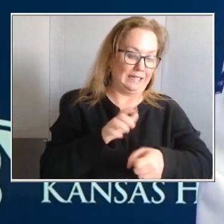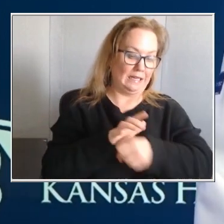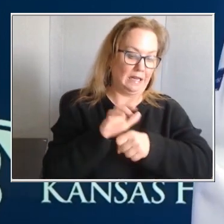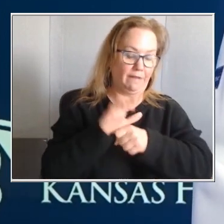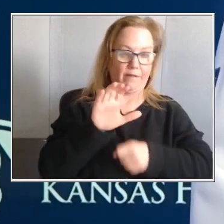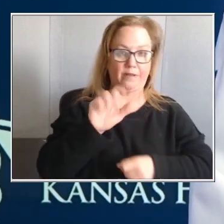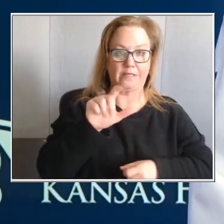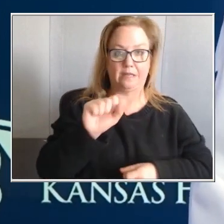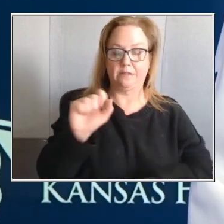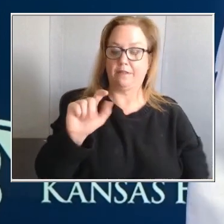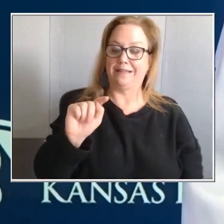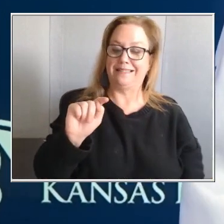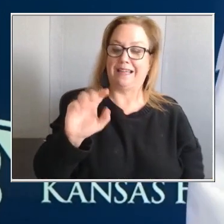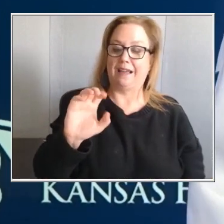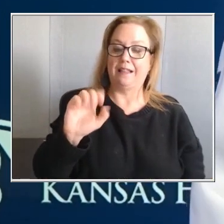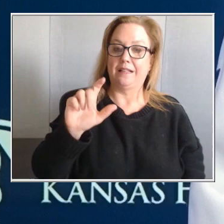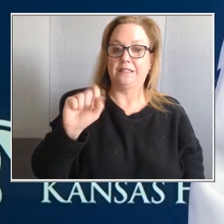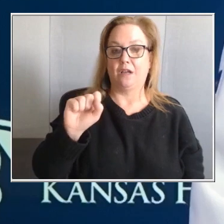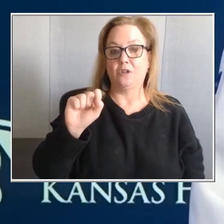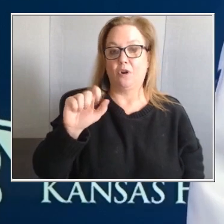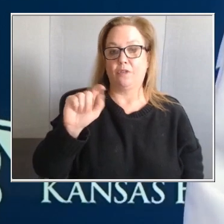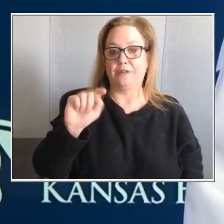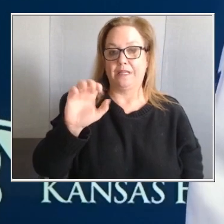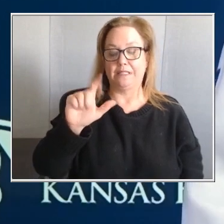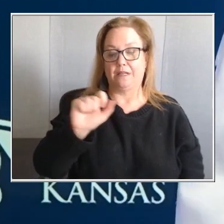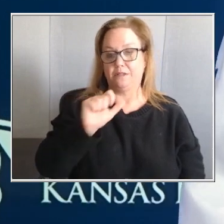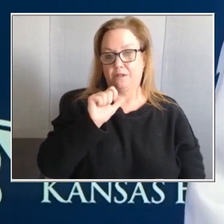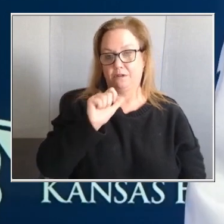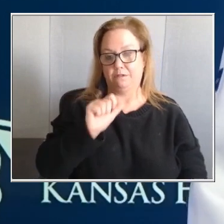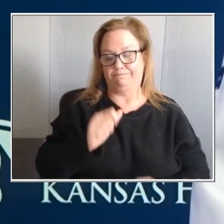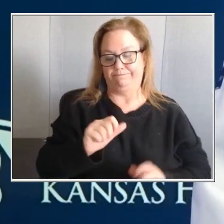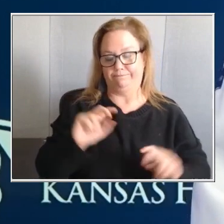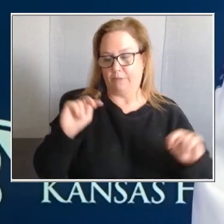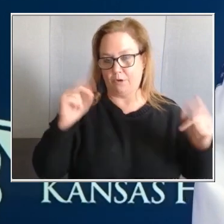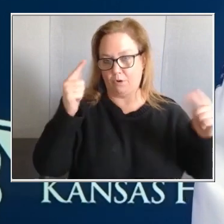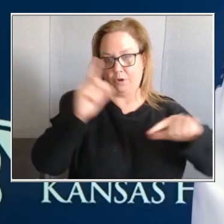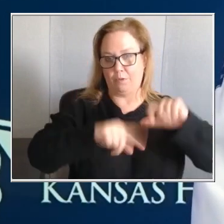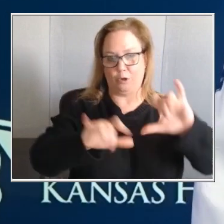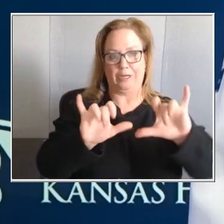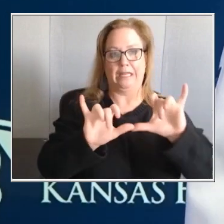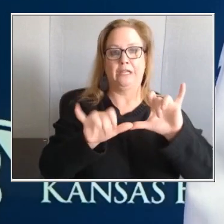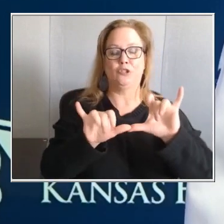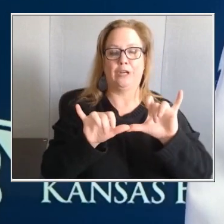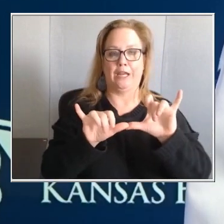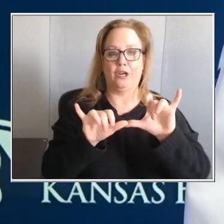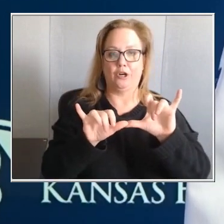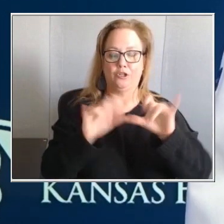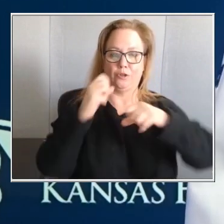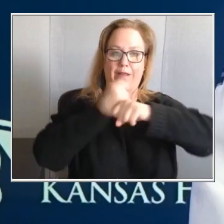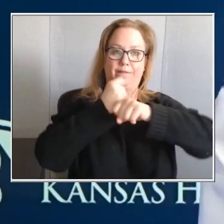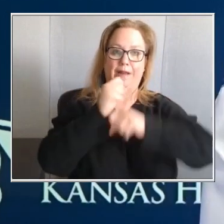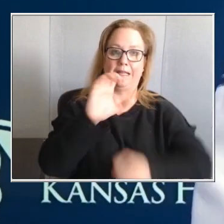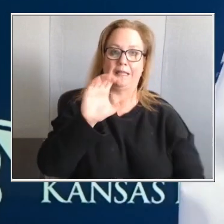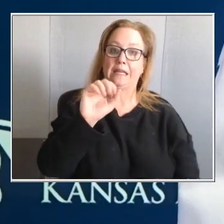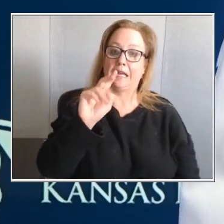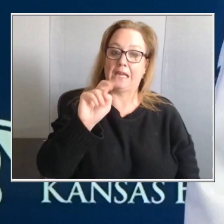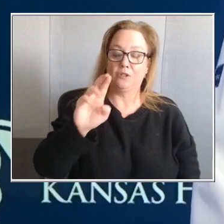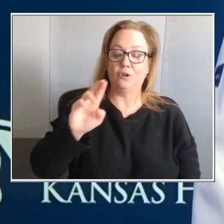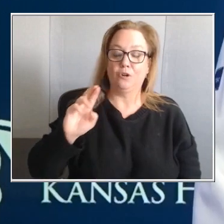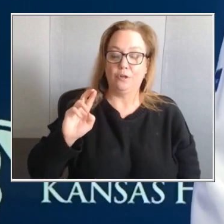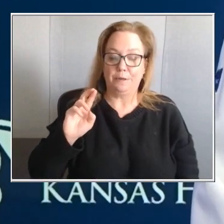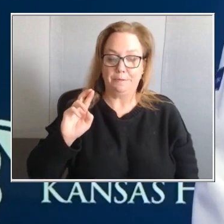T cells, or their T cells were dysfunctional and just couldn't engineer them so that they would fight the cancer. when we